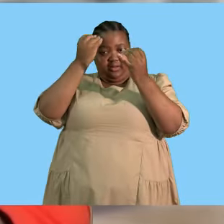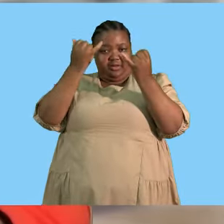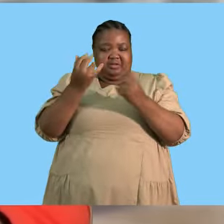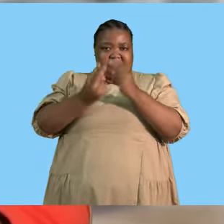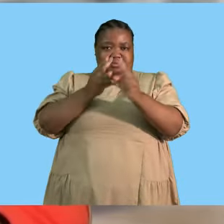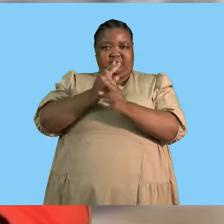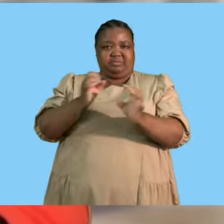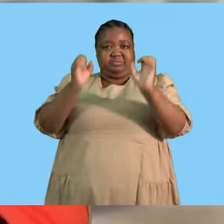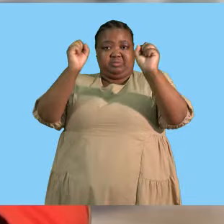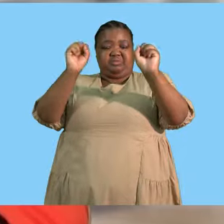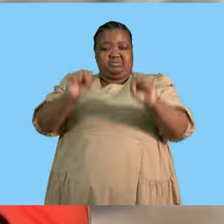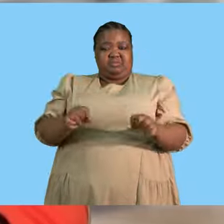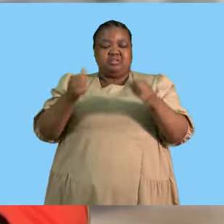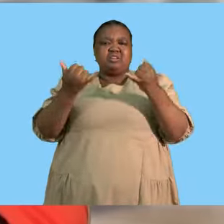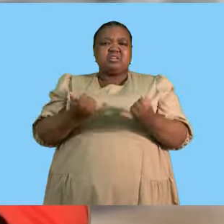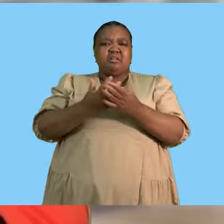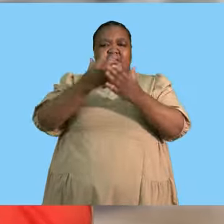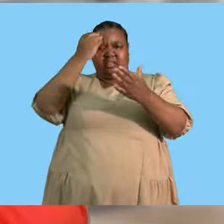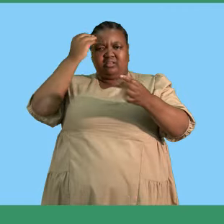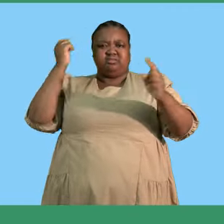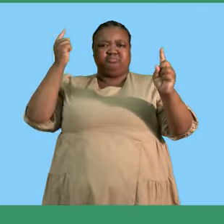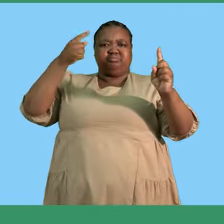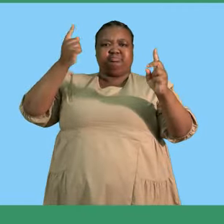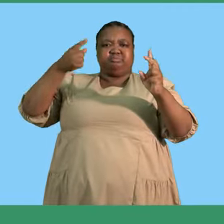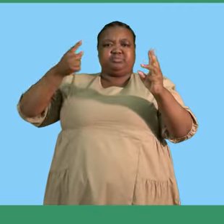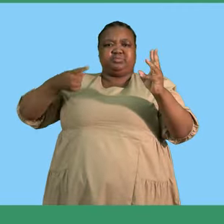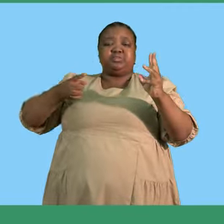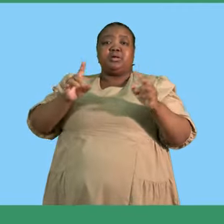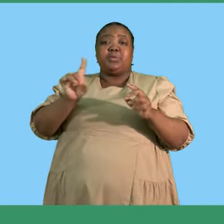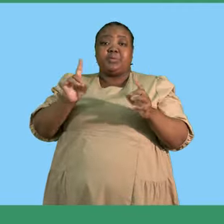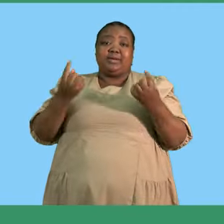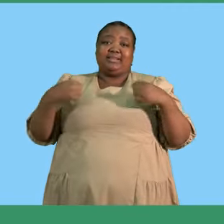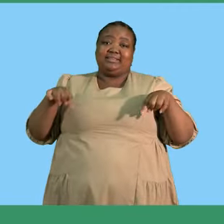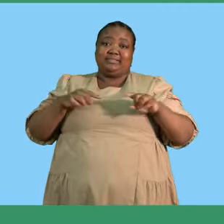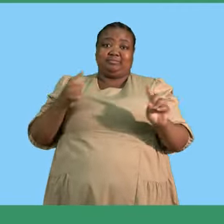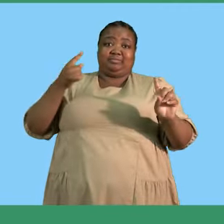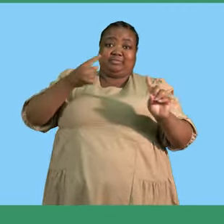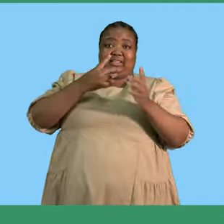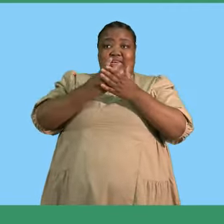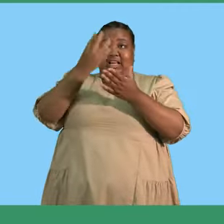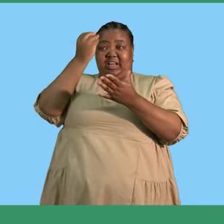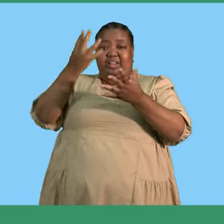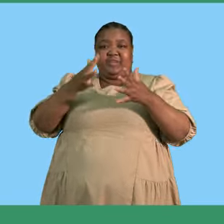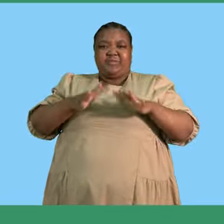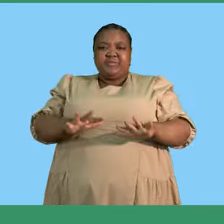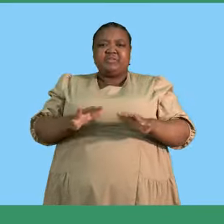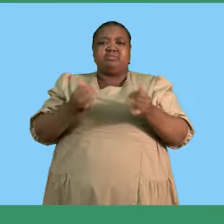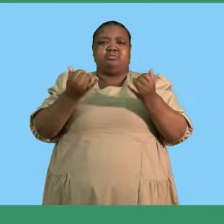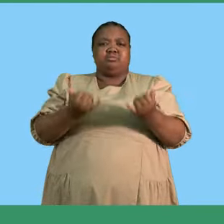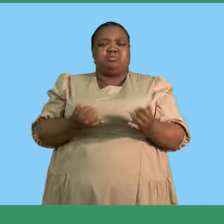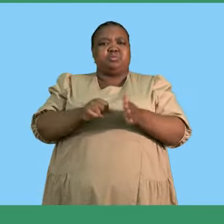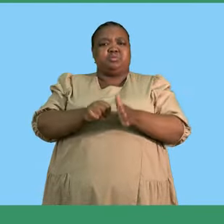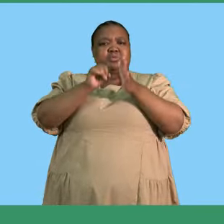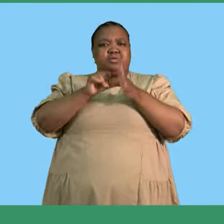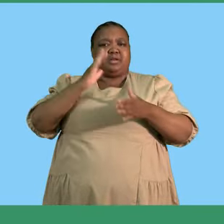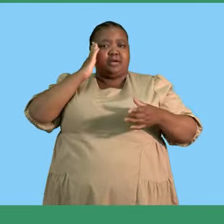look at the lesson objectives for this lesson. So we are aiming that by the end of the lesson, you must